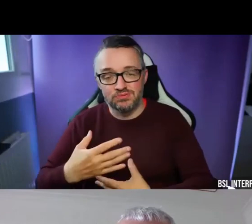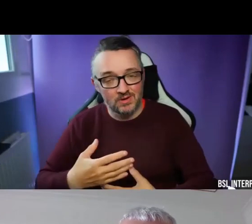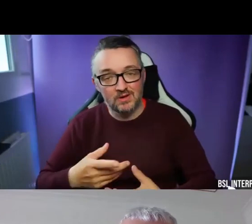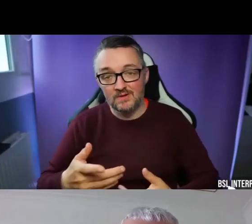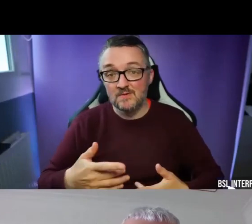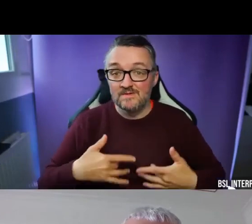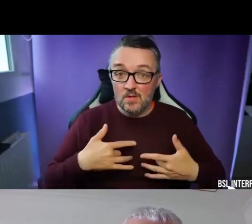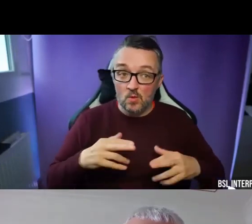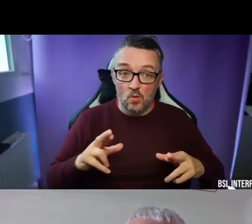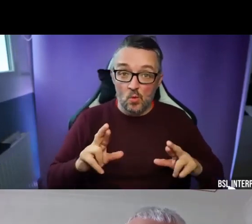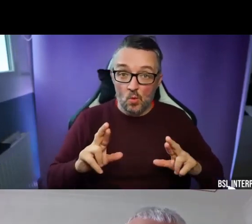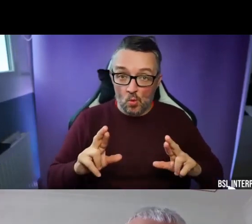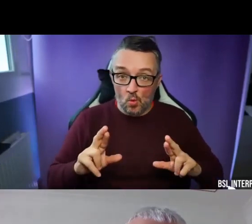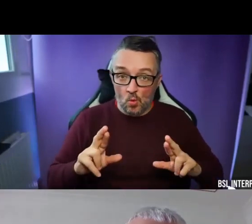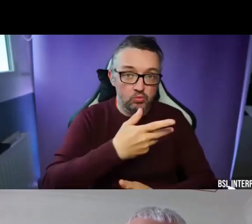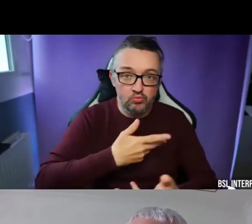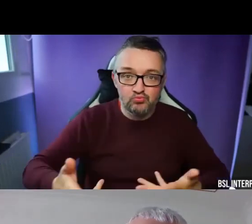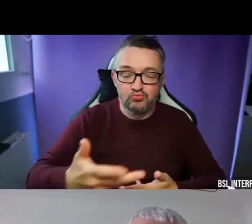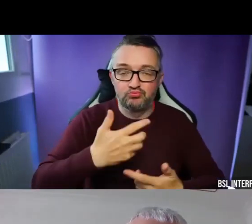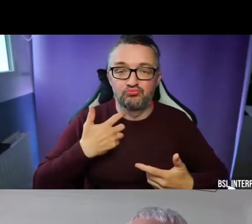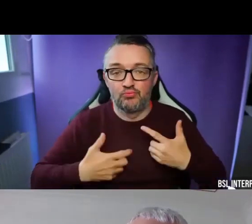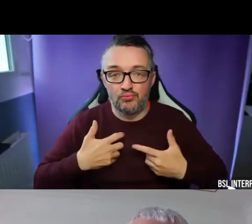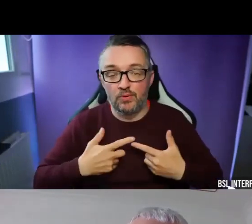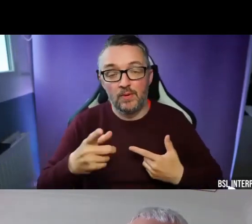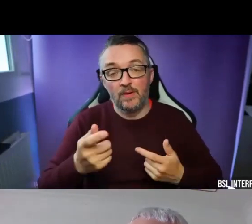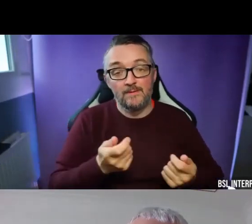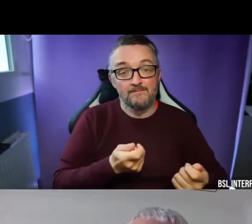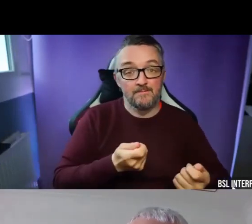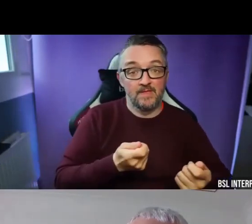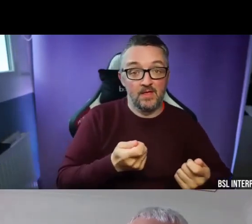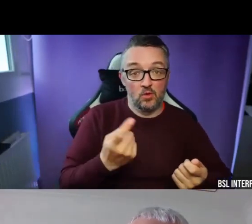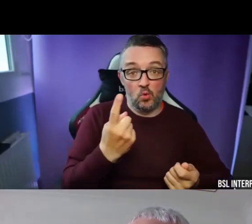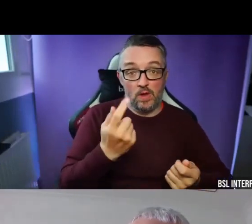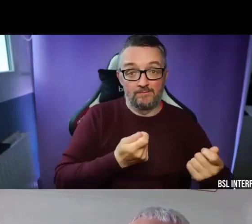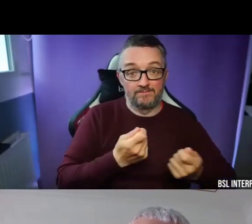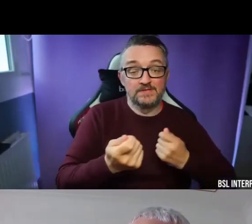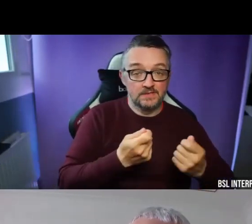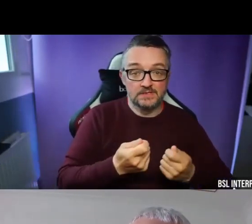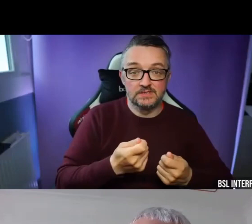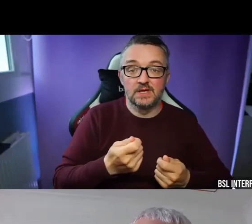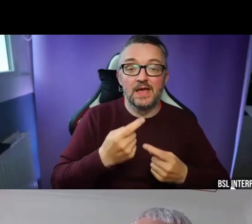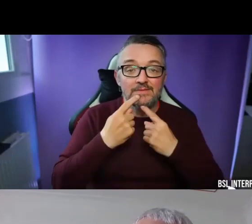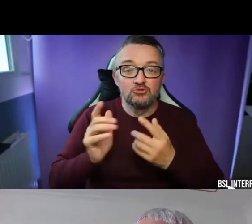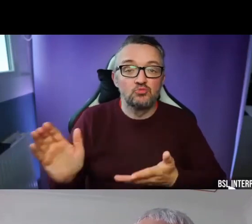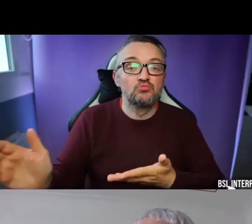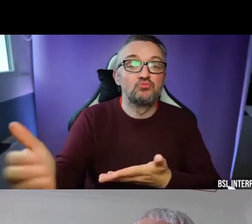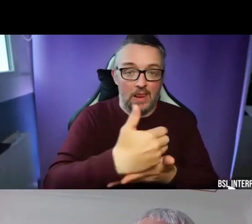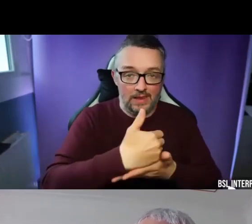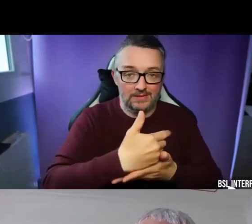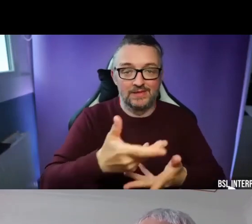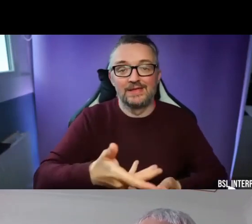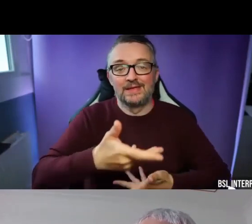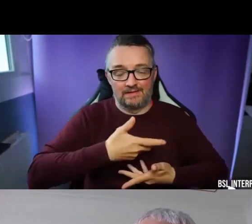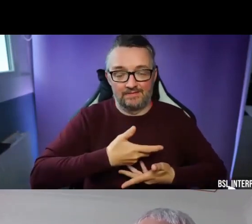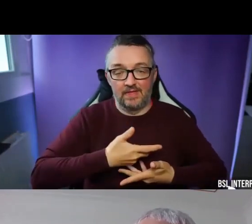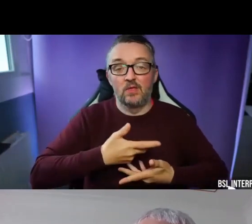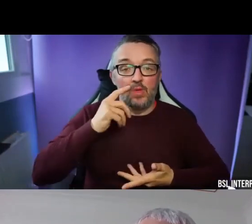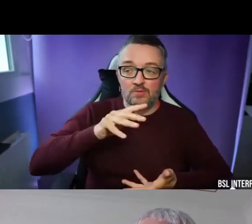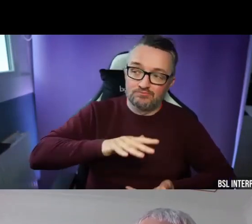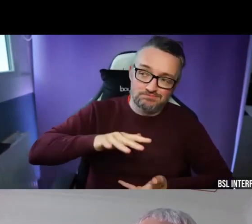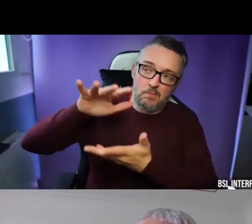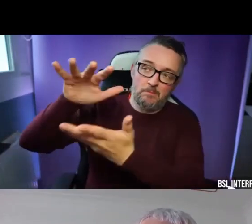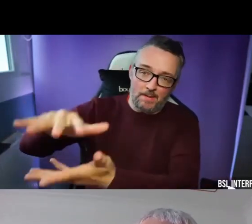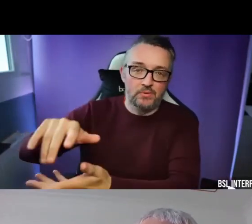interesting discussion. The facilitators will collate all of the information you've given us today, and we will feed that back to Transport Scotland and